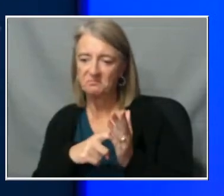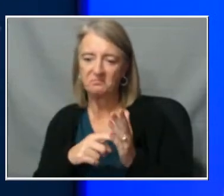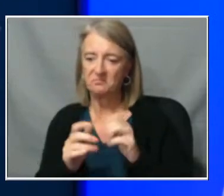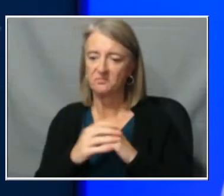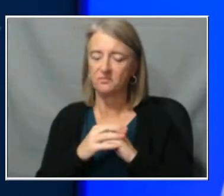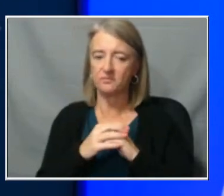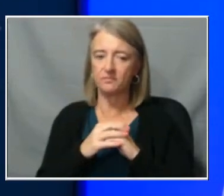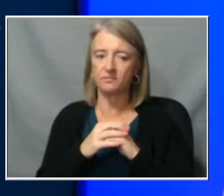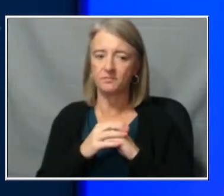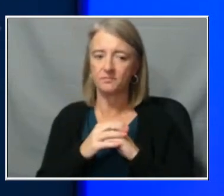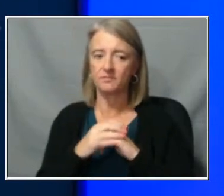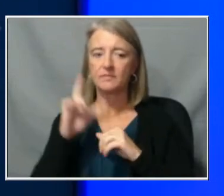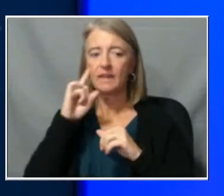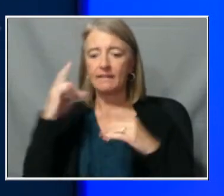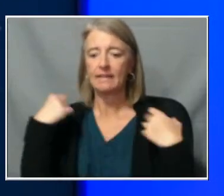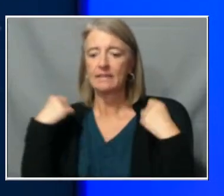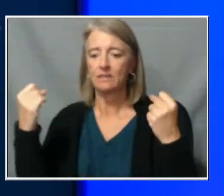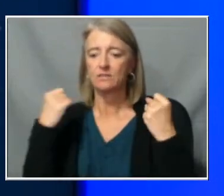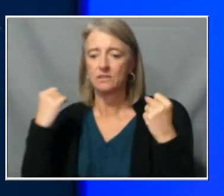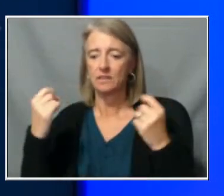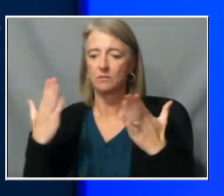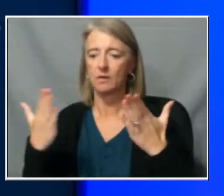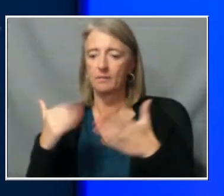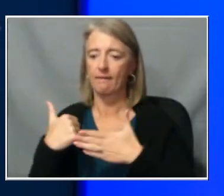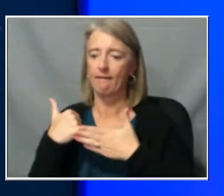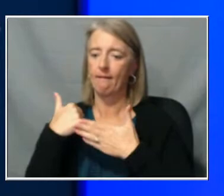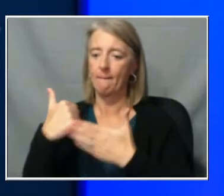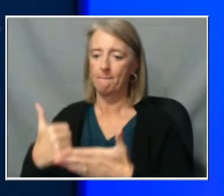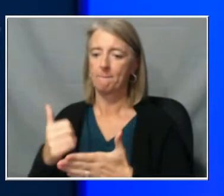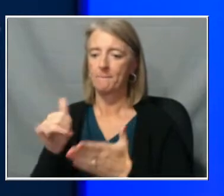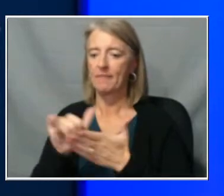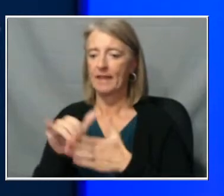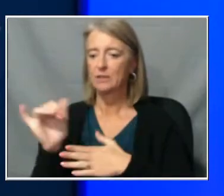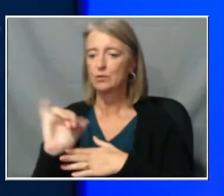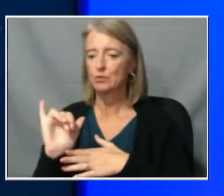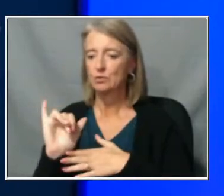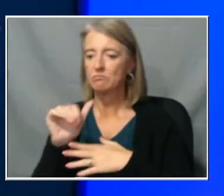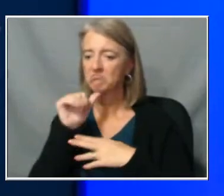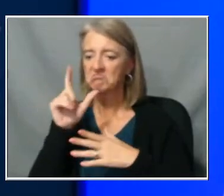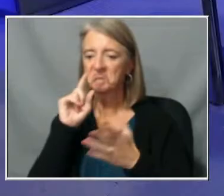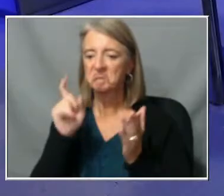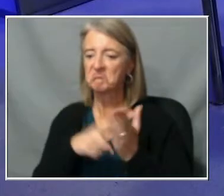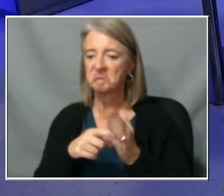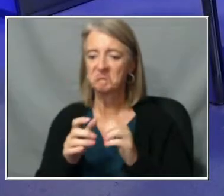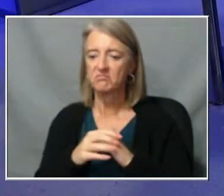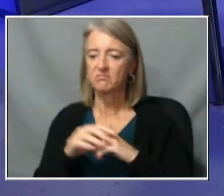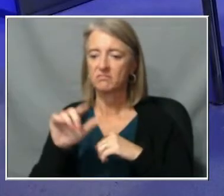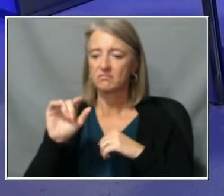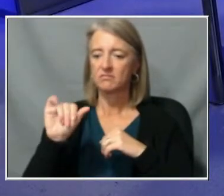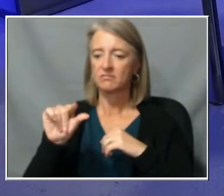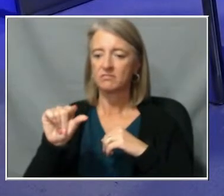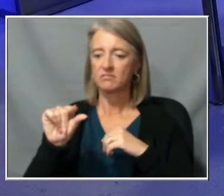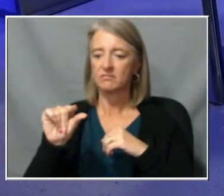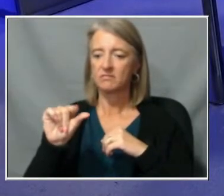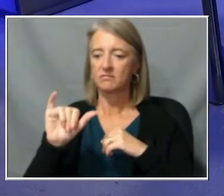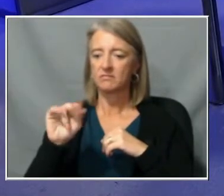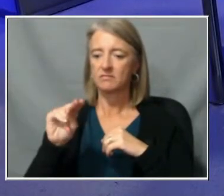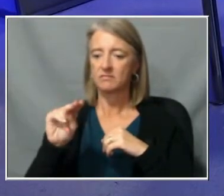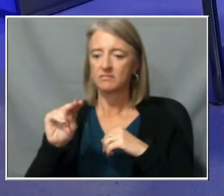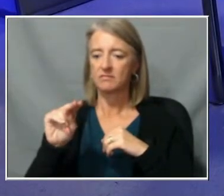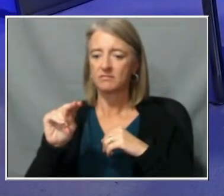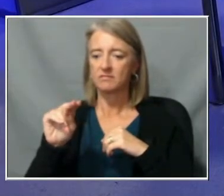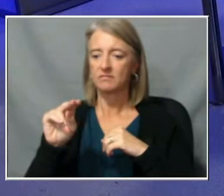But again, I think exercising has probably helped that. But I have not noticed it. Jean wants to know, how helpful is dancing at this